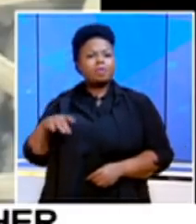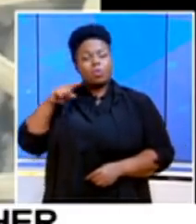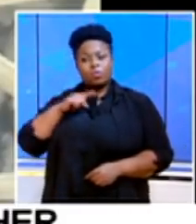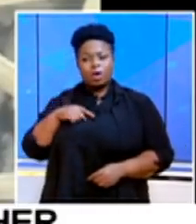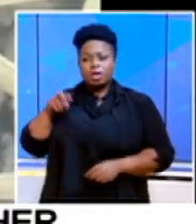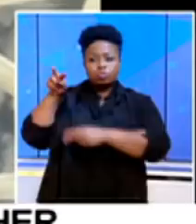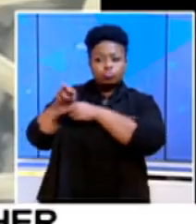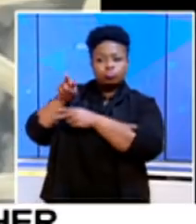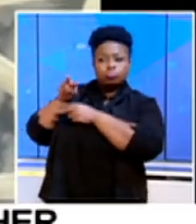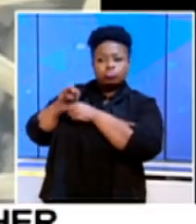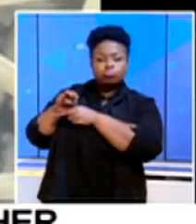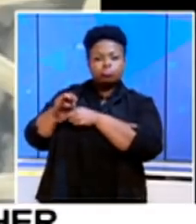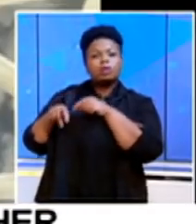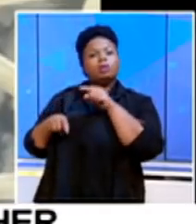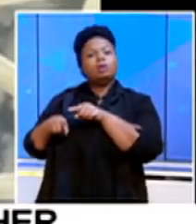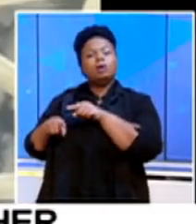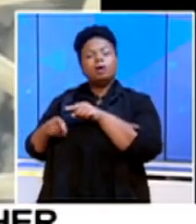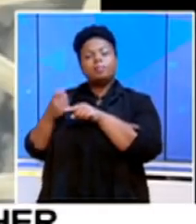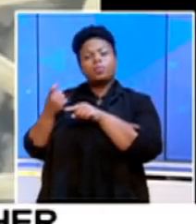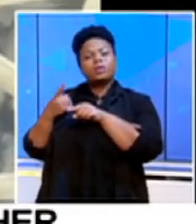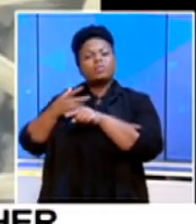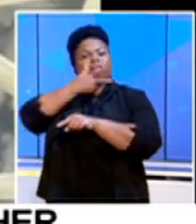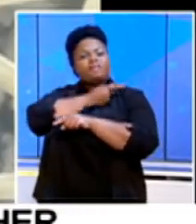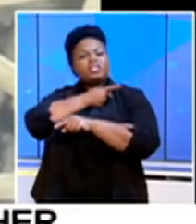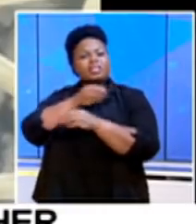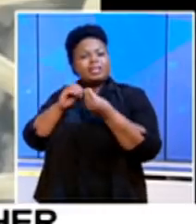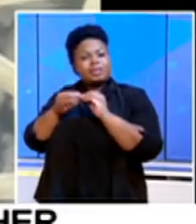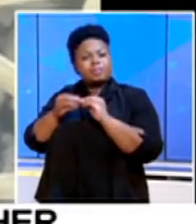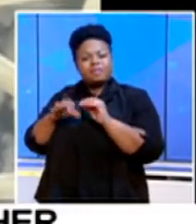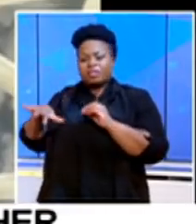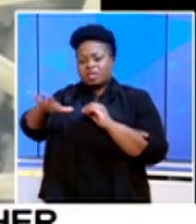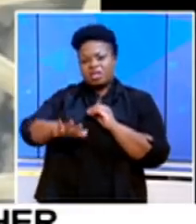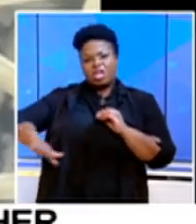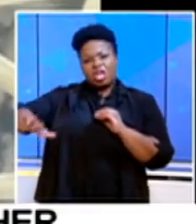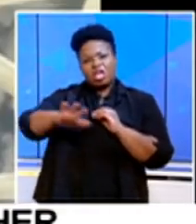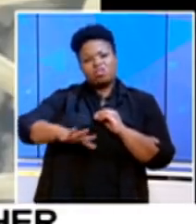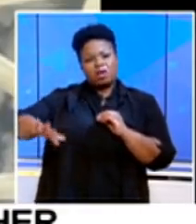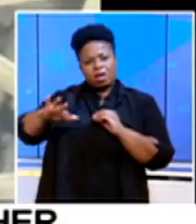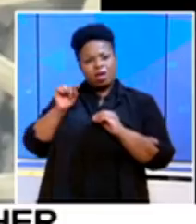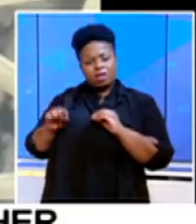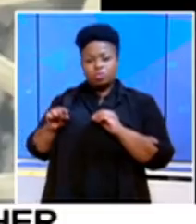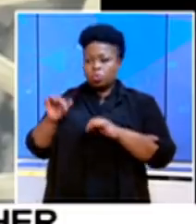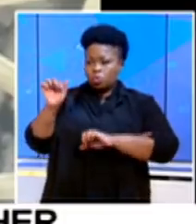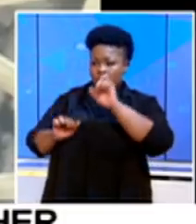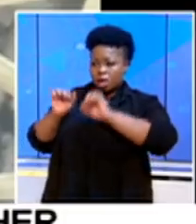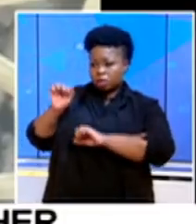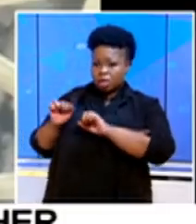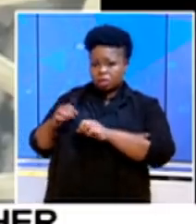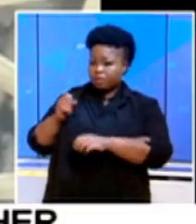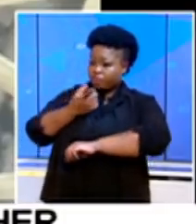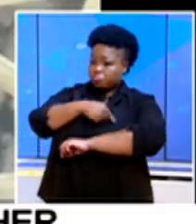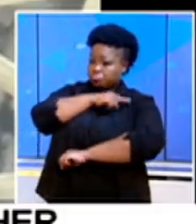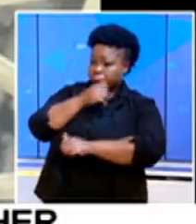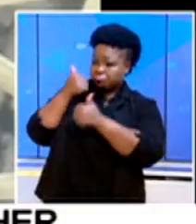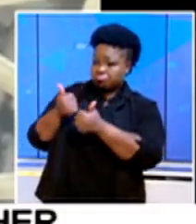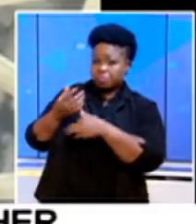and see one of the vaccine manufacturing sites, assess their capacity, and